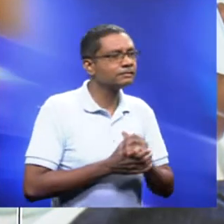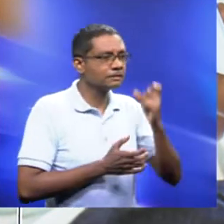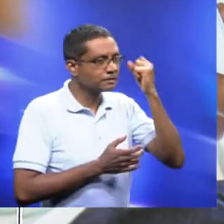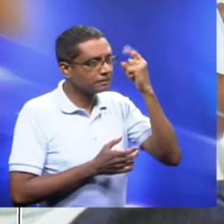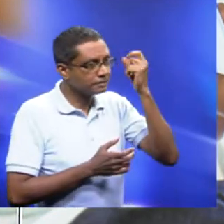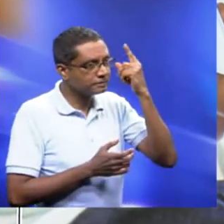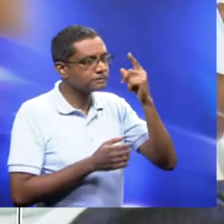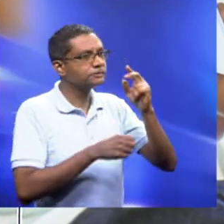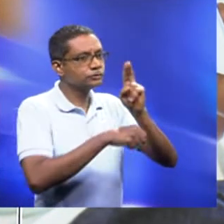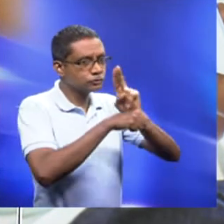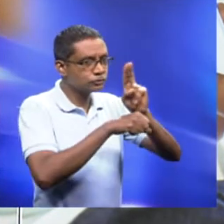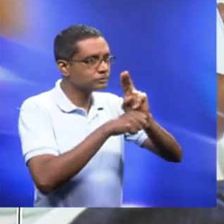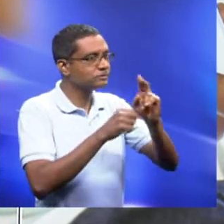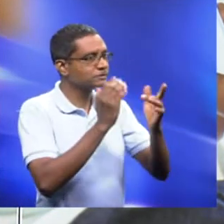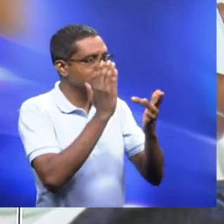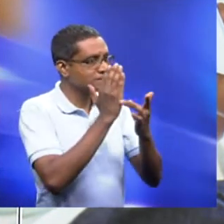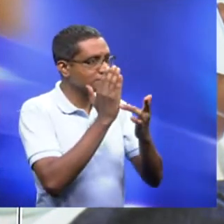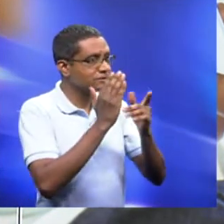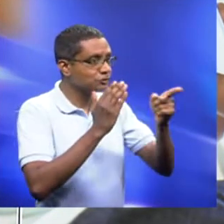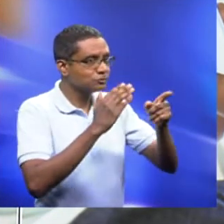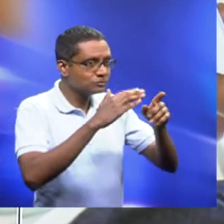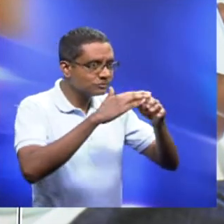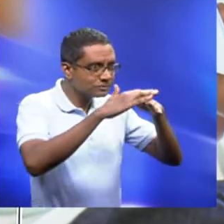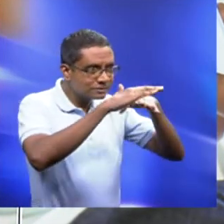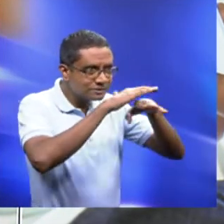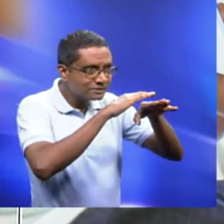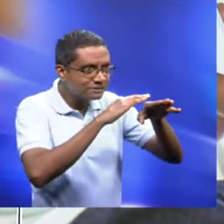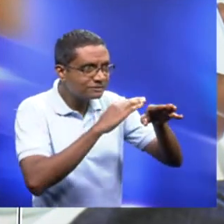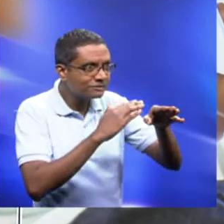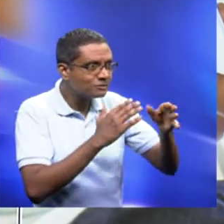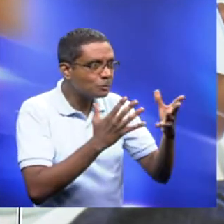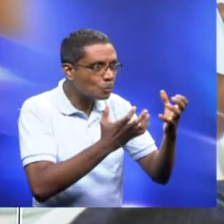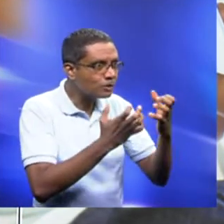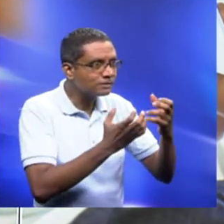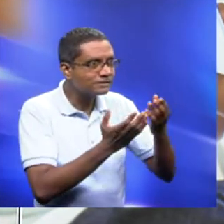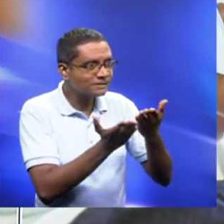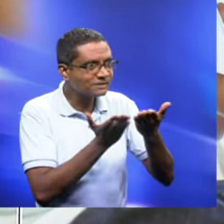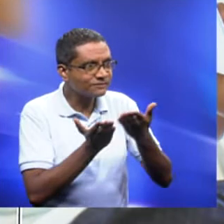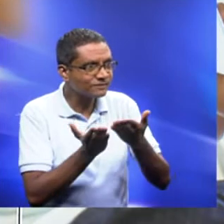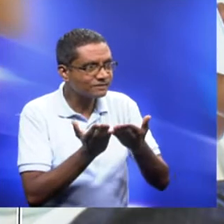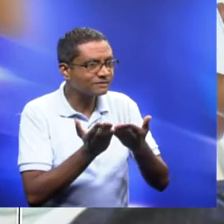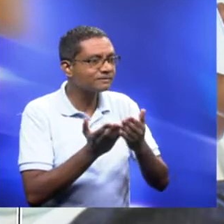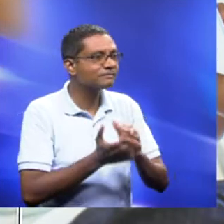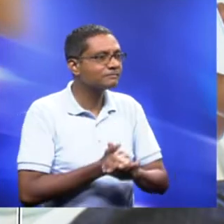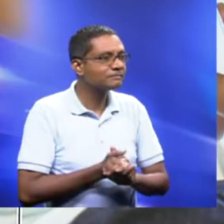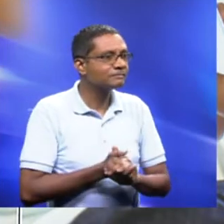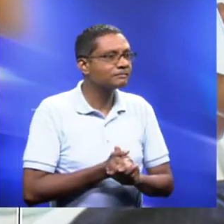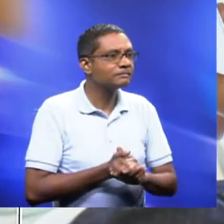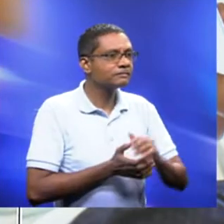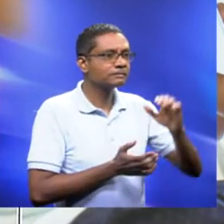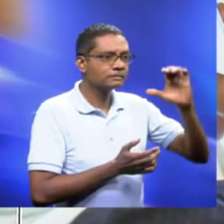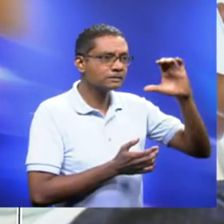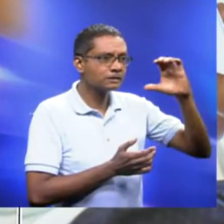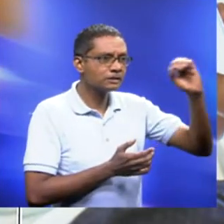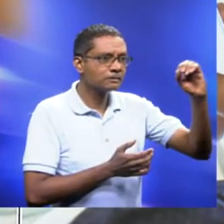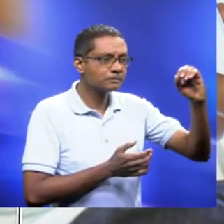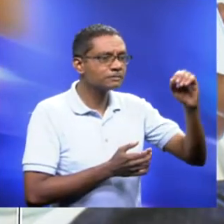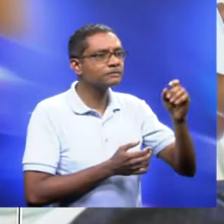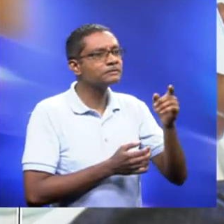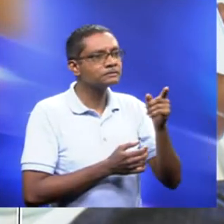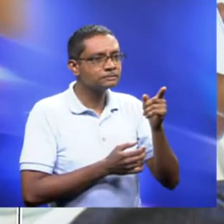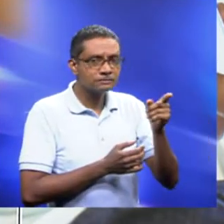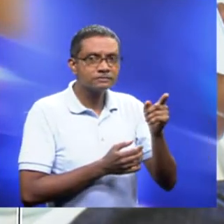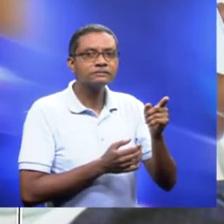accessing. Companies out there, because at the end of the day, information is the most valuable resource, and you have to understand that. And if we understand what that is,